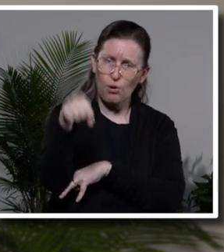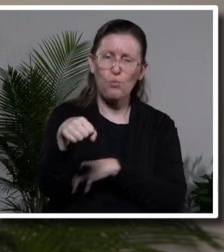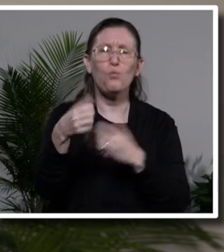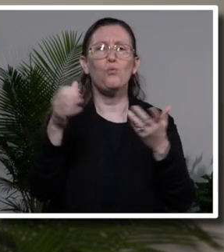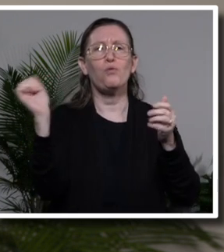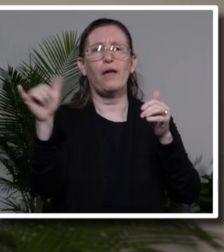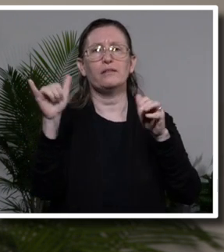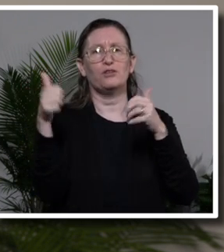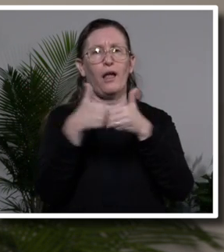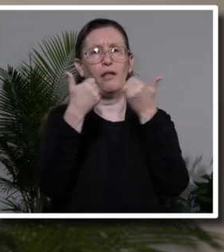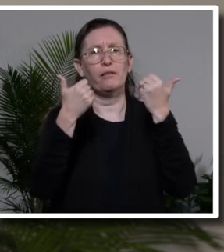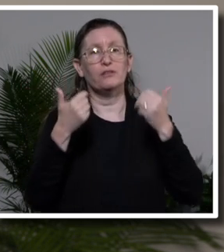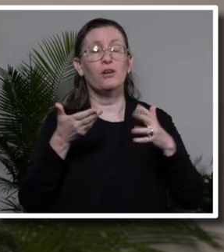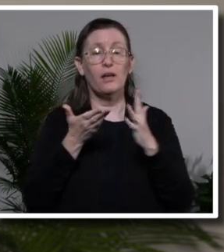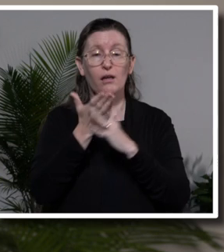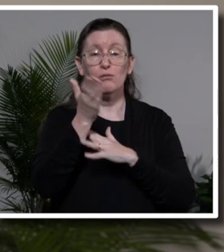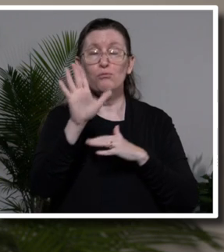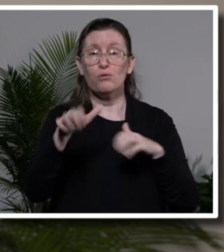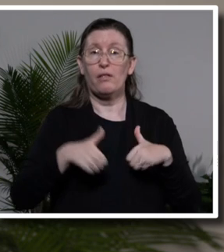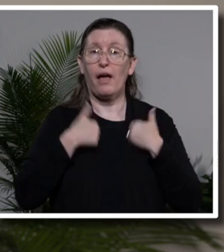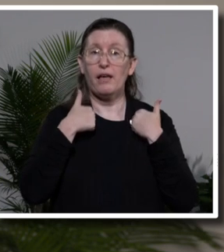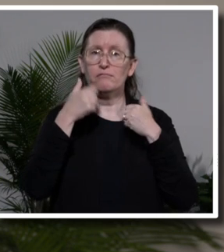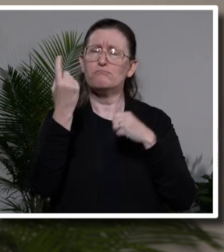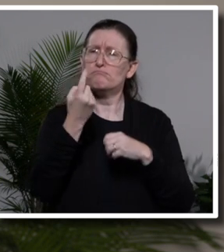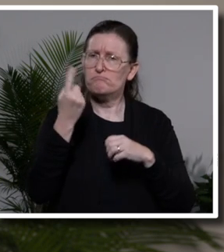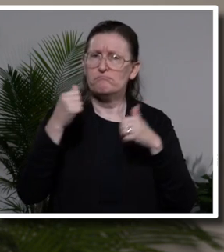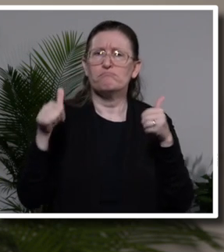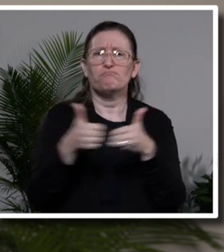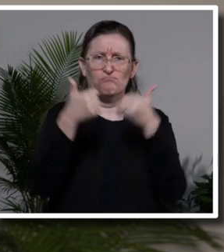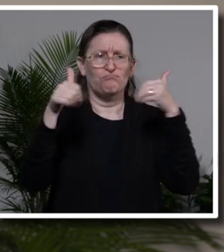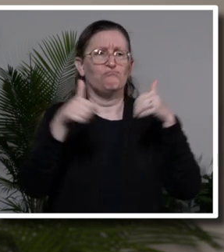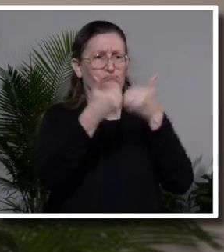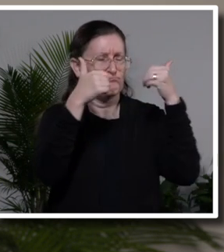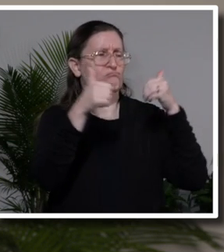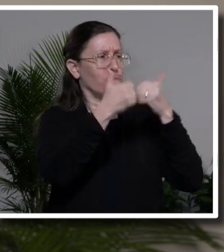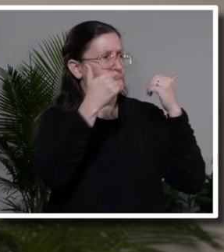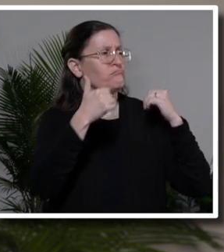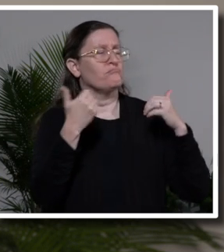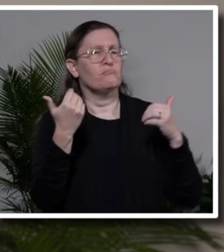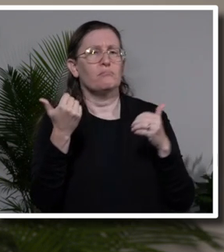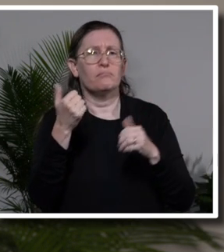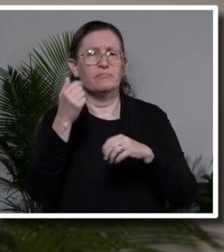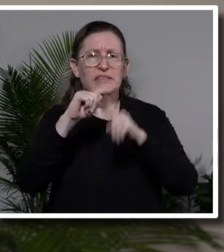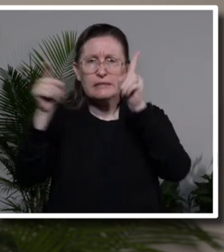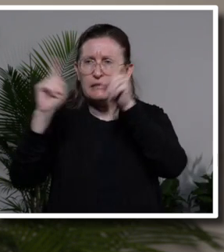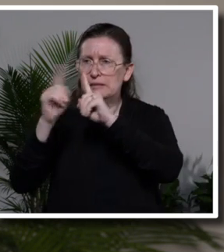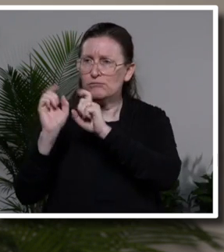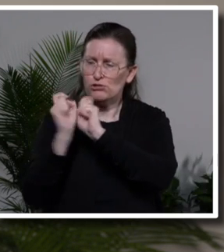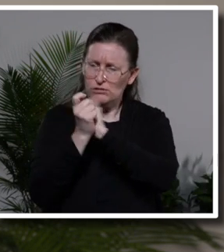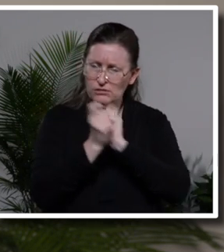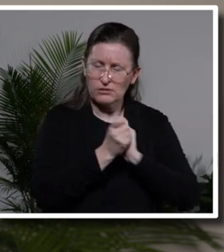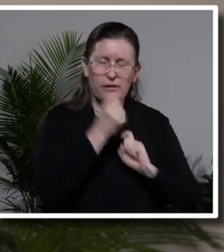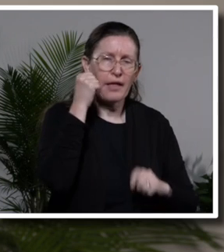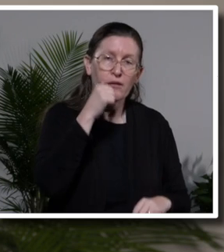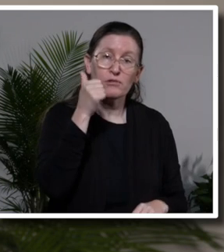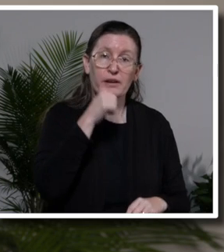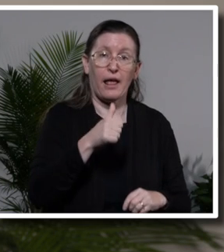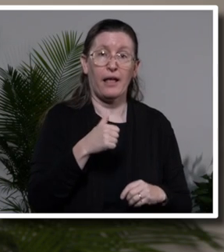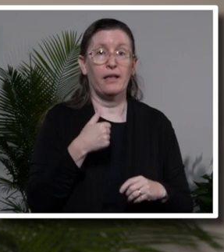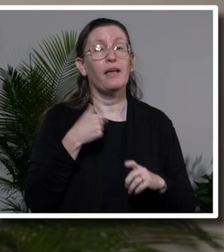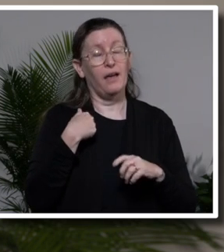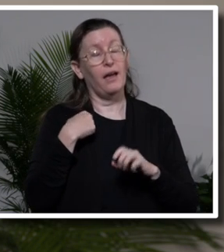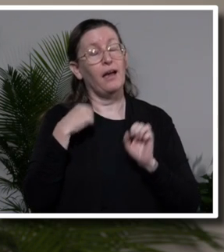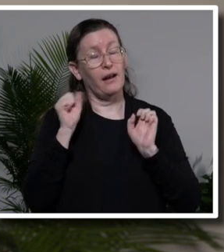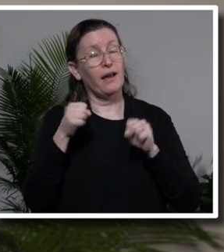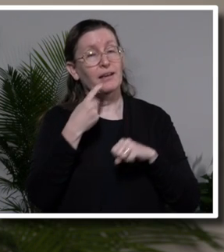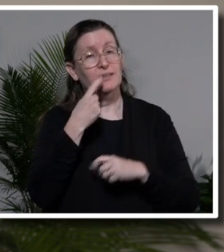it. Throughout life, you will constantly be challenged to adapt to new systems and new ideas on a daily basis, and I can say without